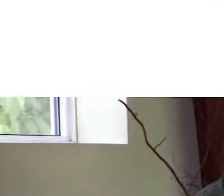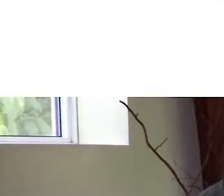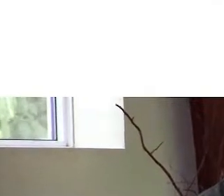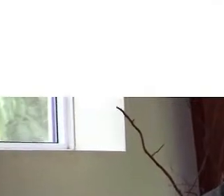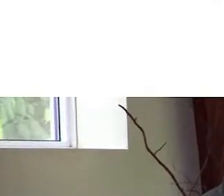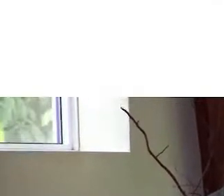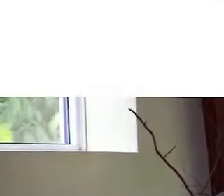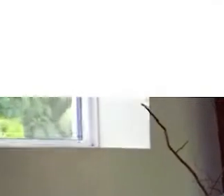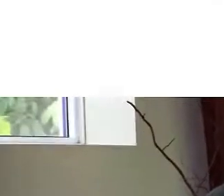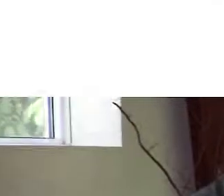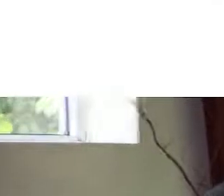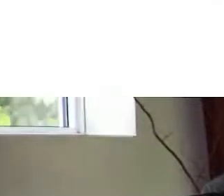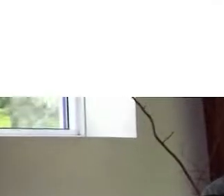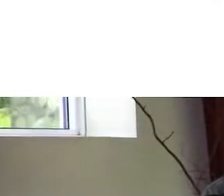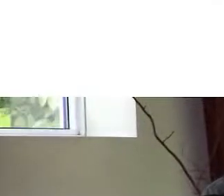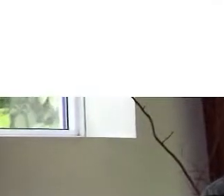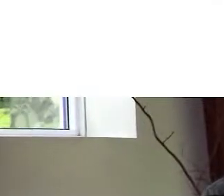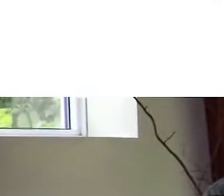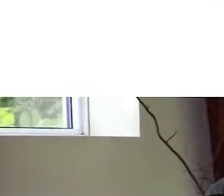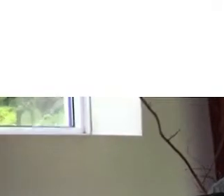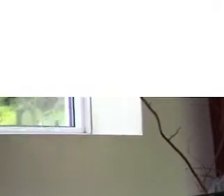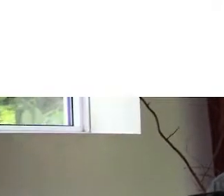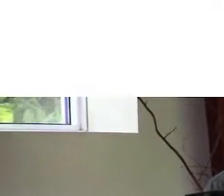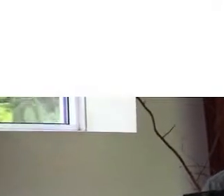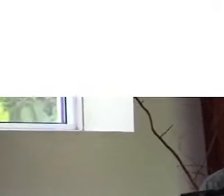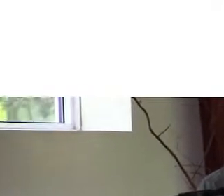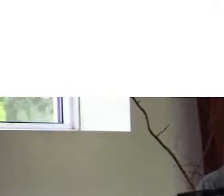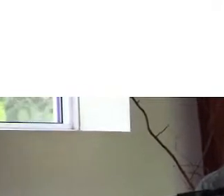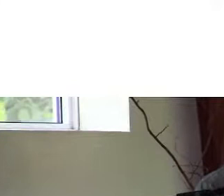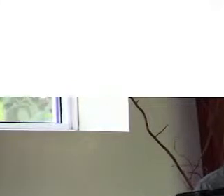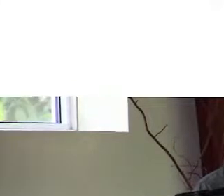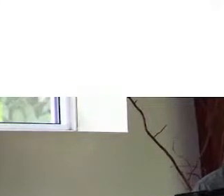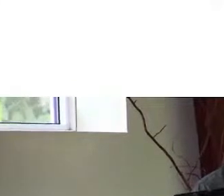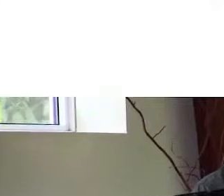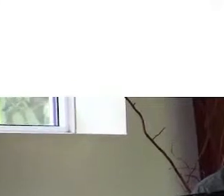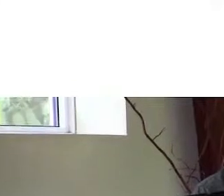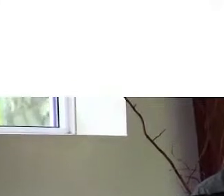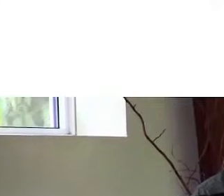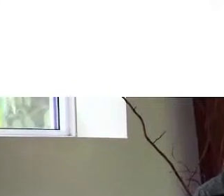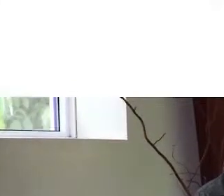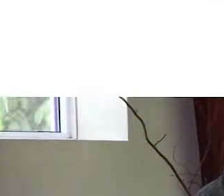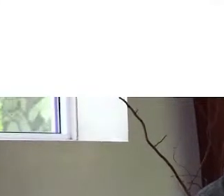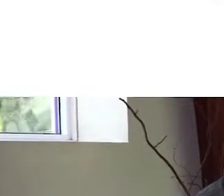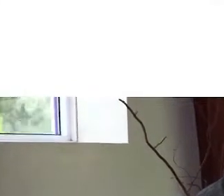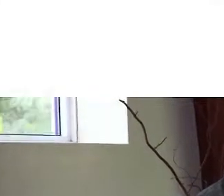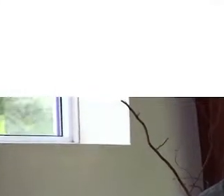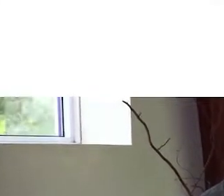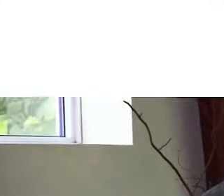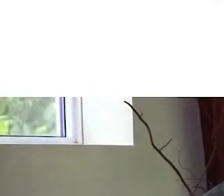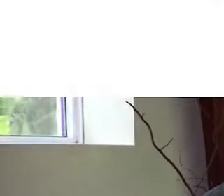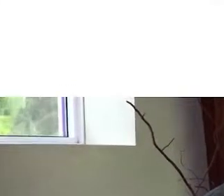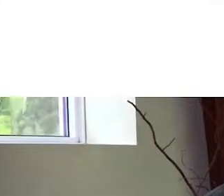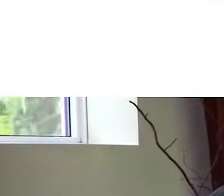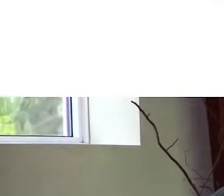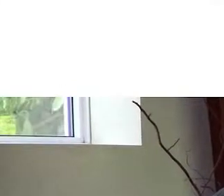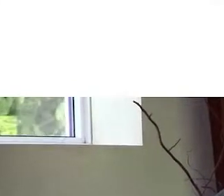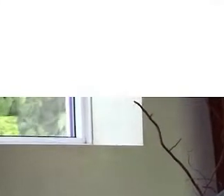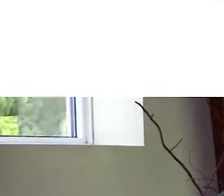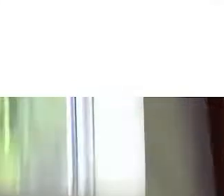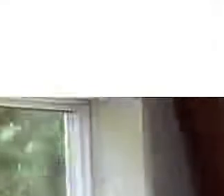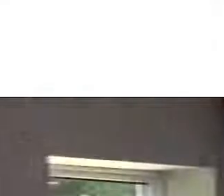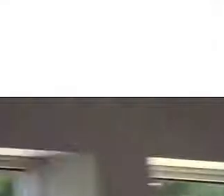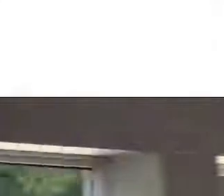these mountains and plains, far away from the